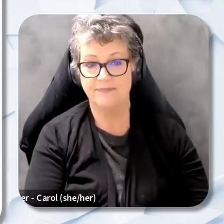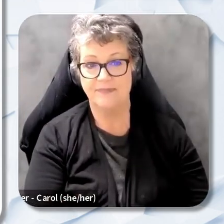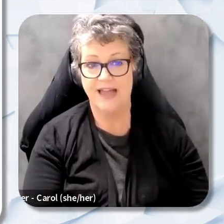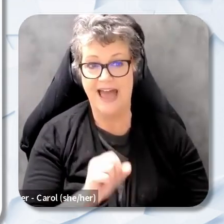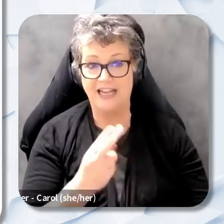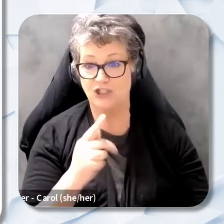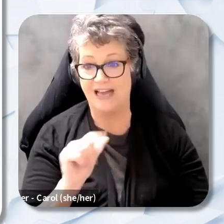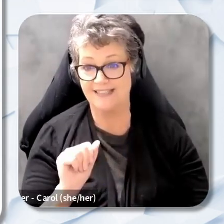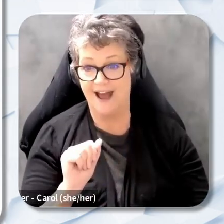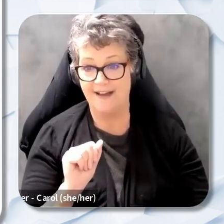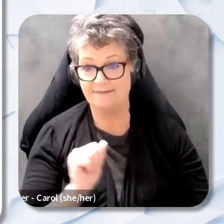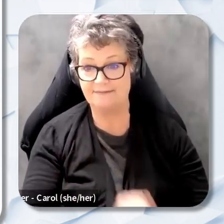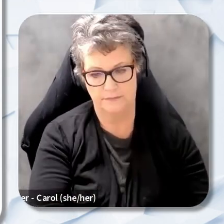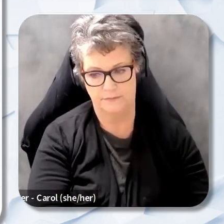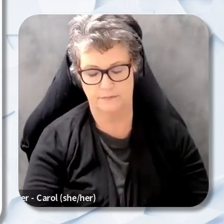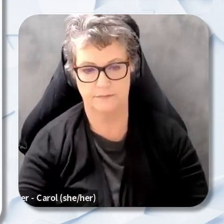Shasta.